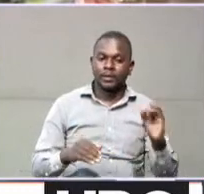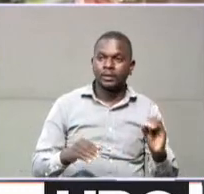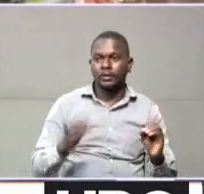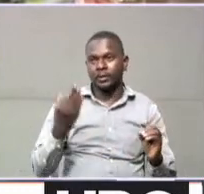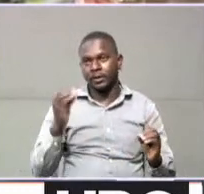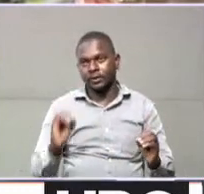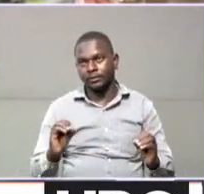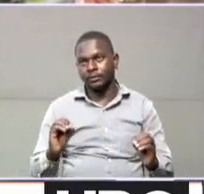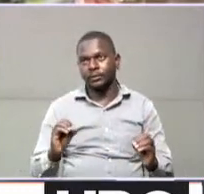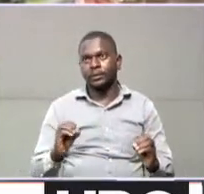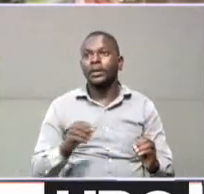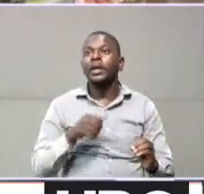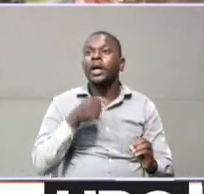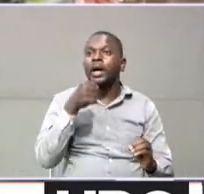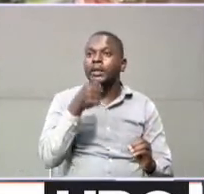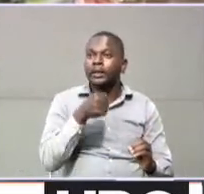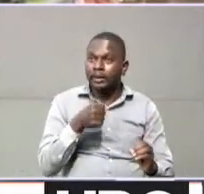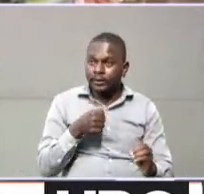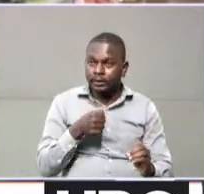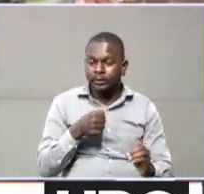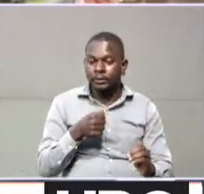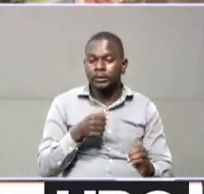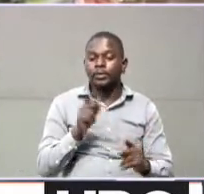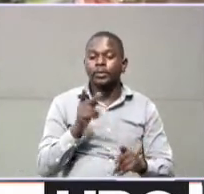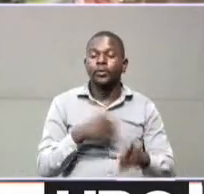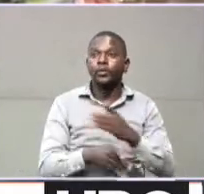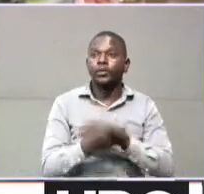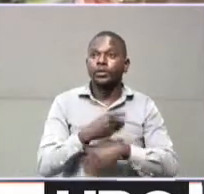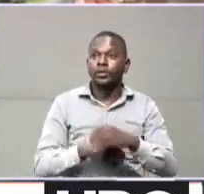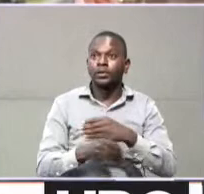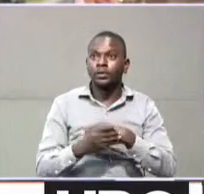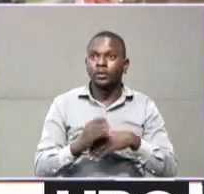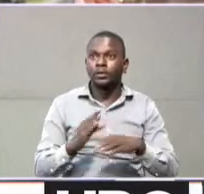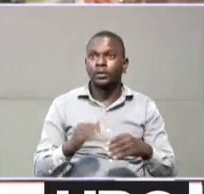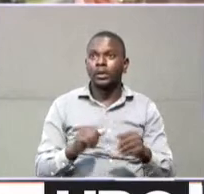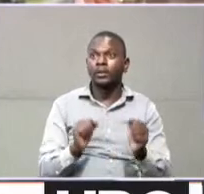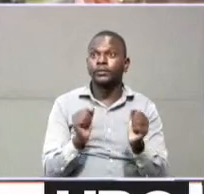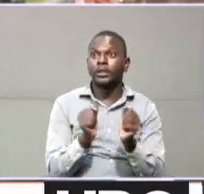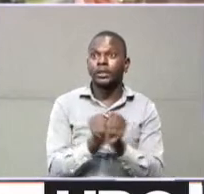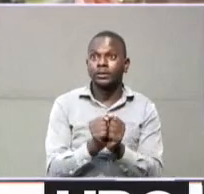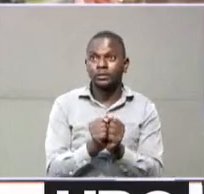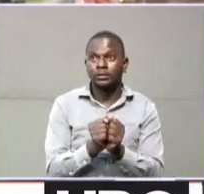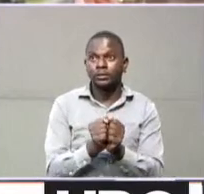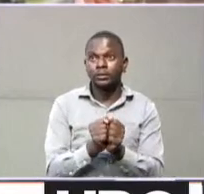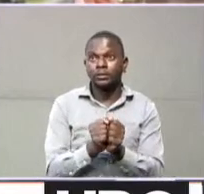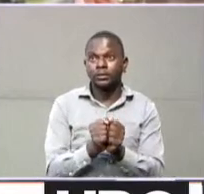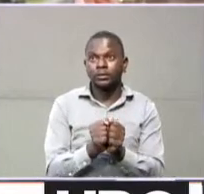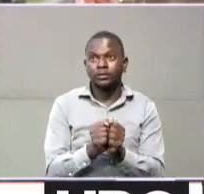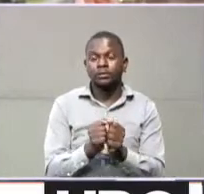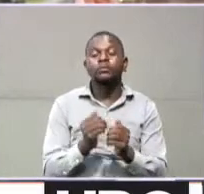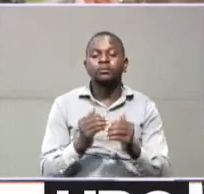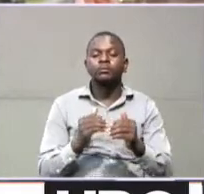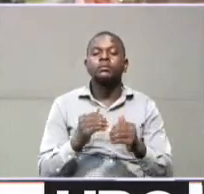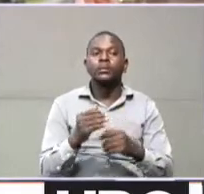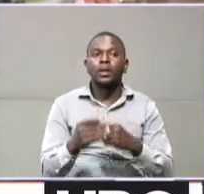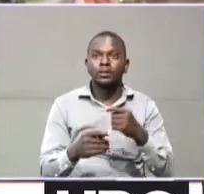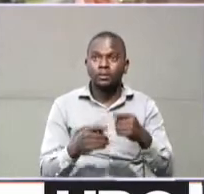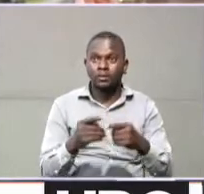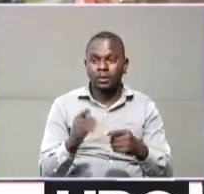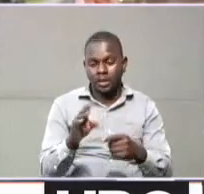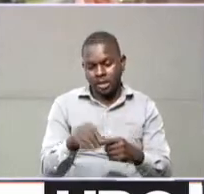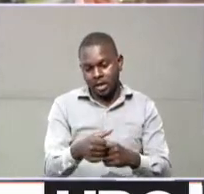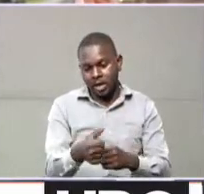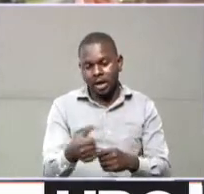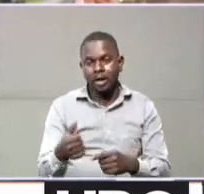as such the eight the people with disabilities i think have ten yes and so on and then there's